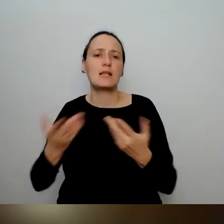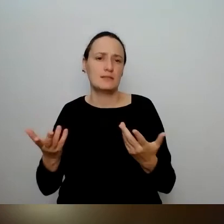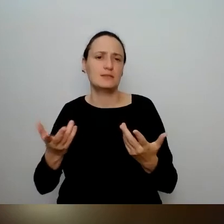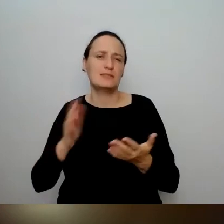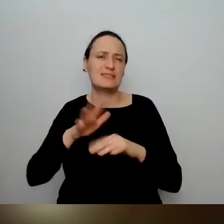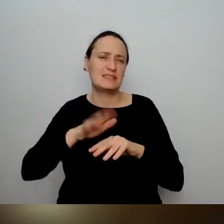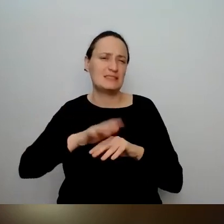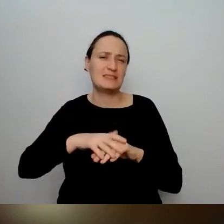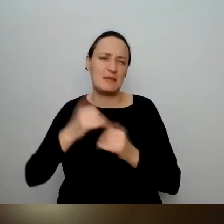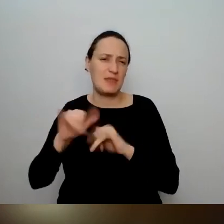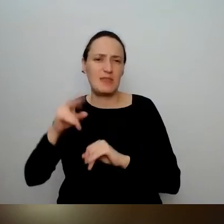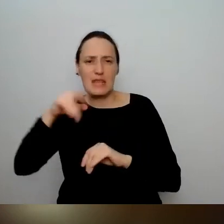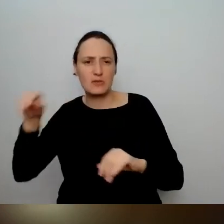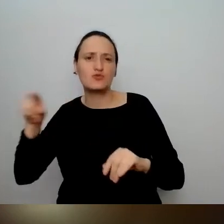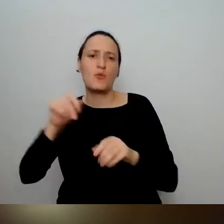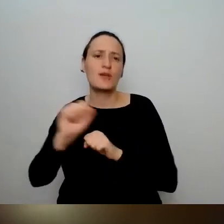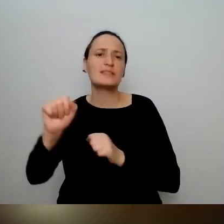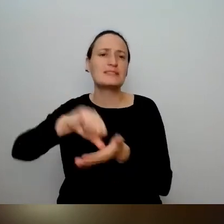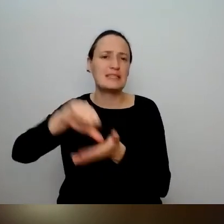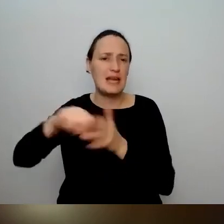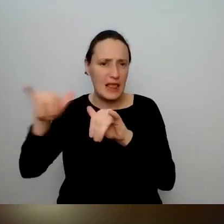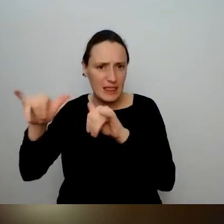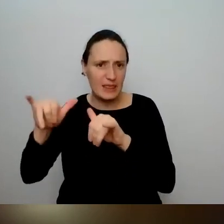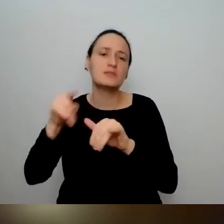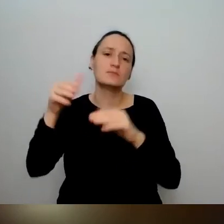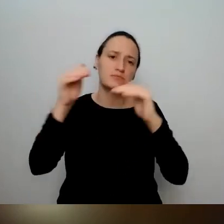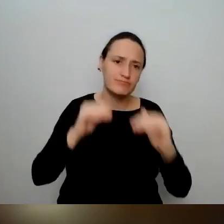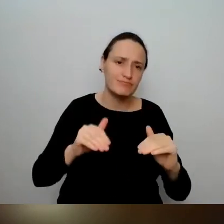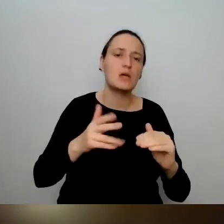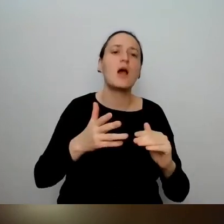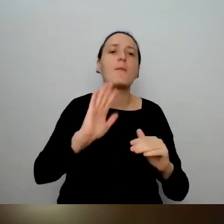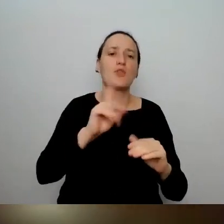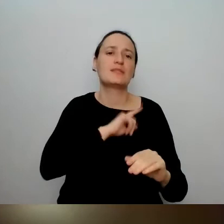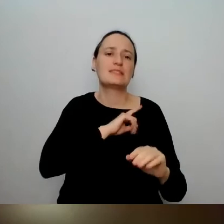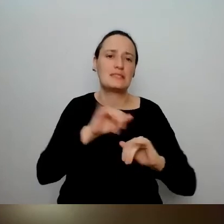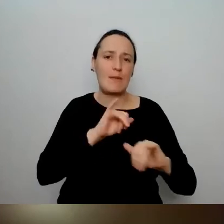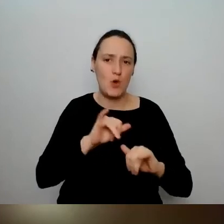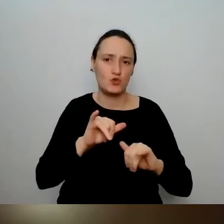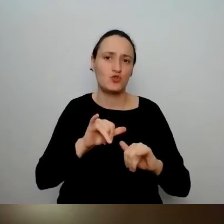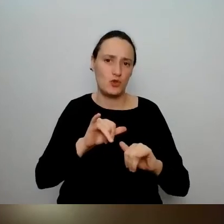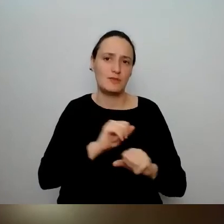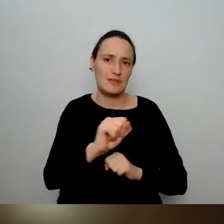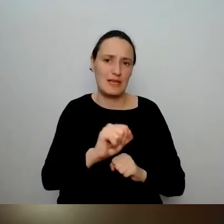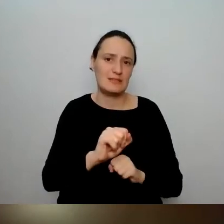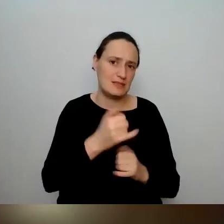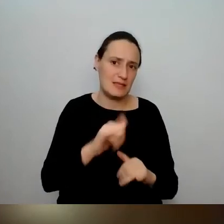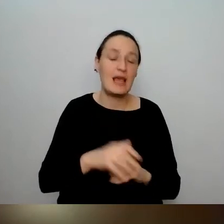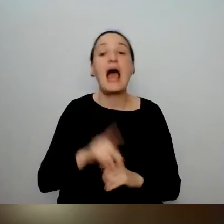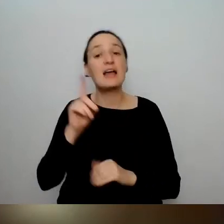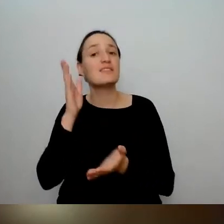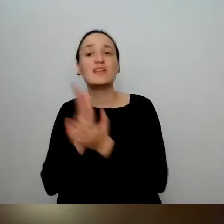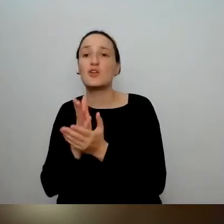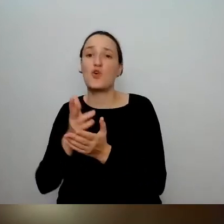have the region governance, and then we have the local governance. But, you know, only the state